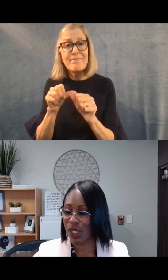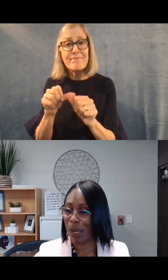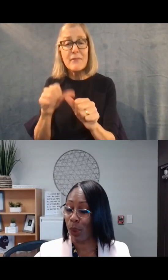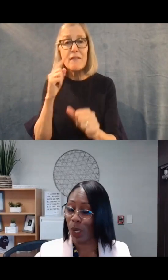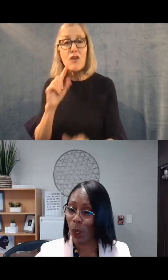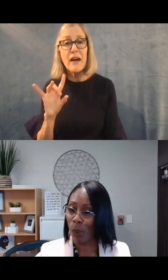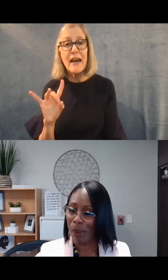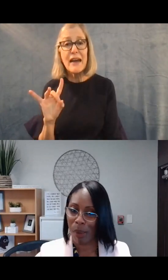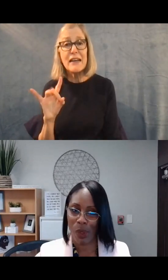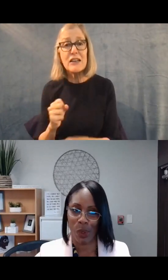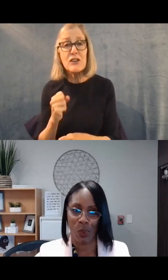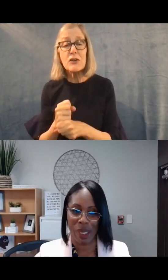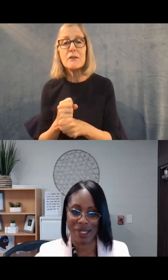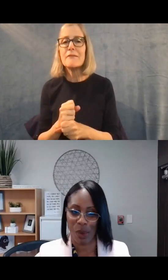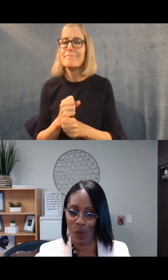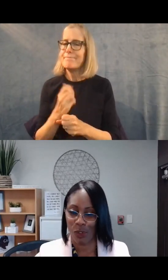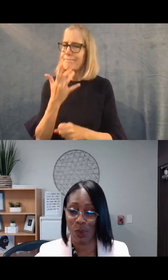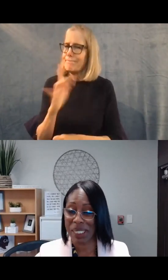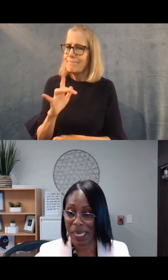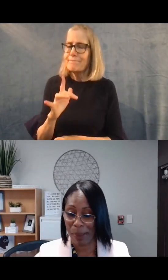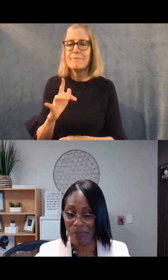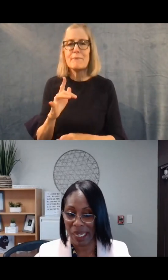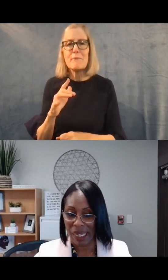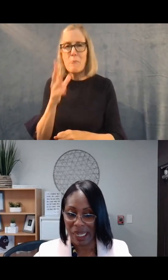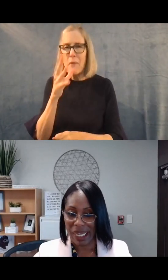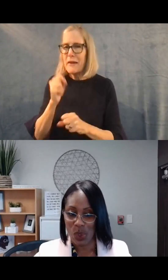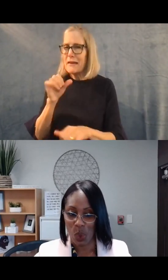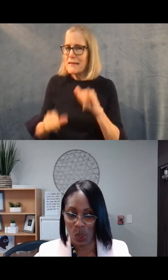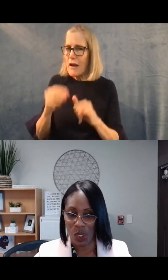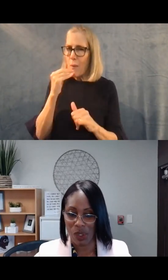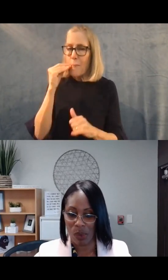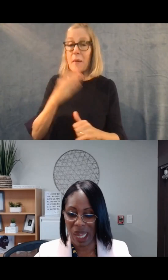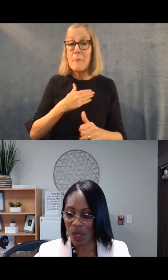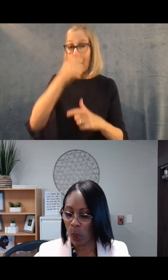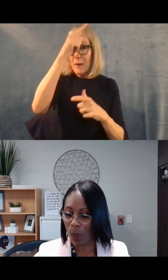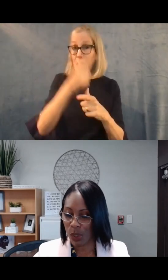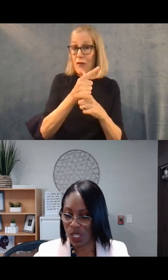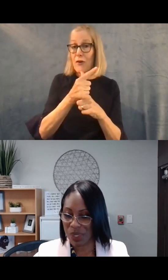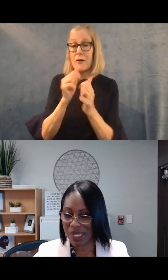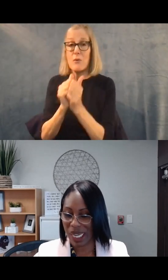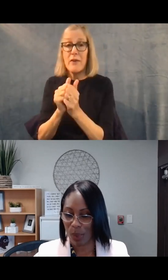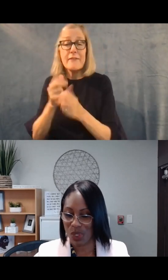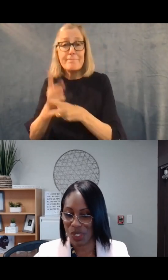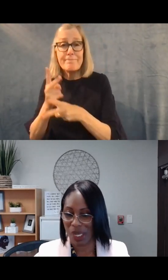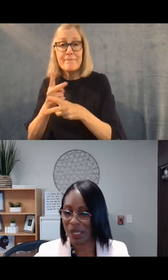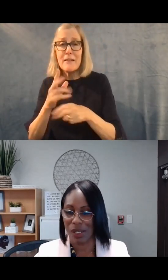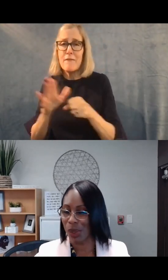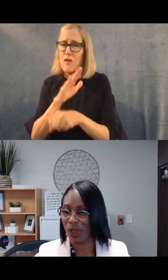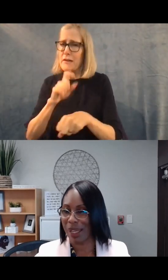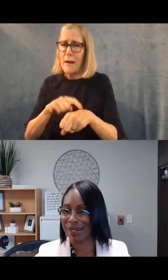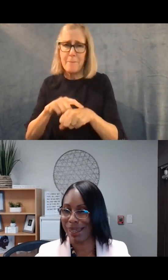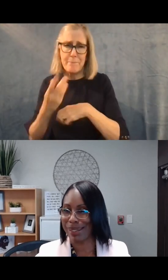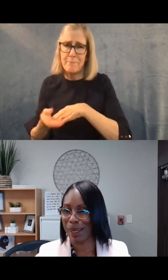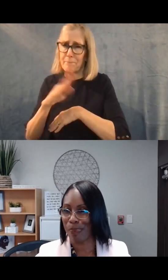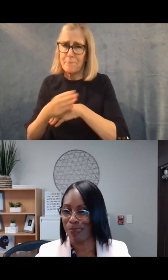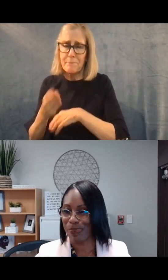able to keep her at home. My brother was with her full time, and we got to a point where she was not able to, he couldn't do the